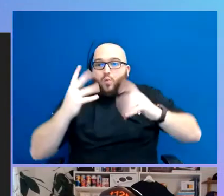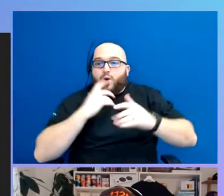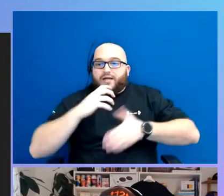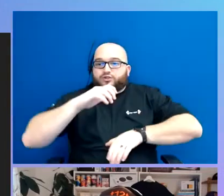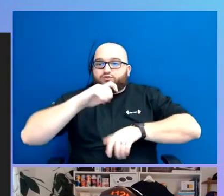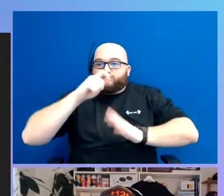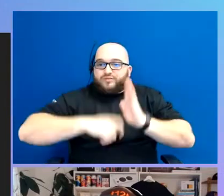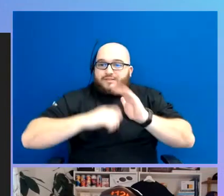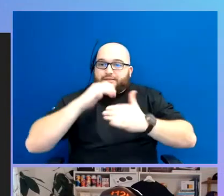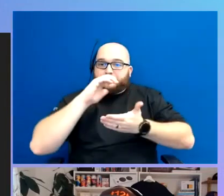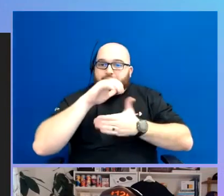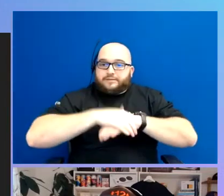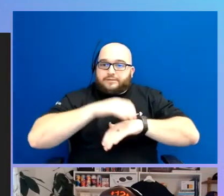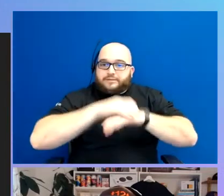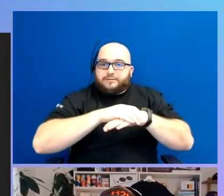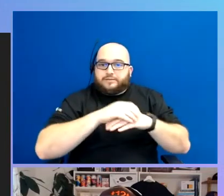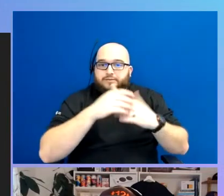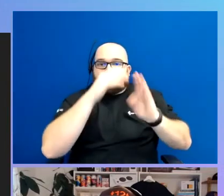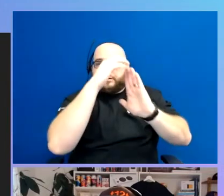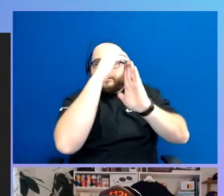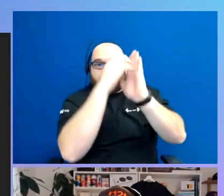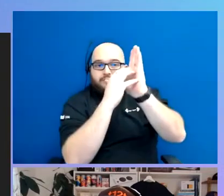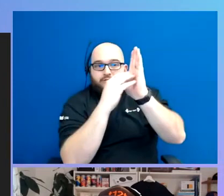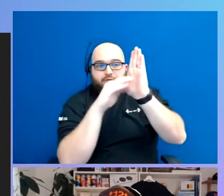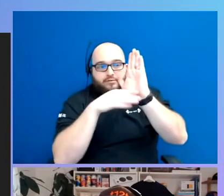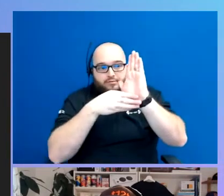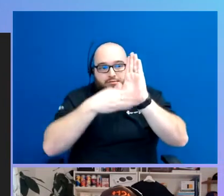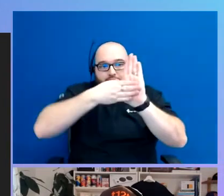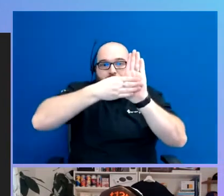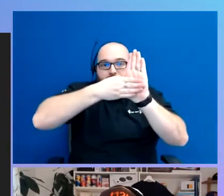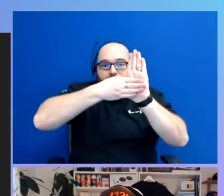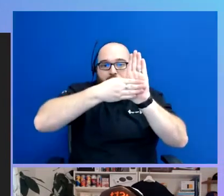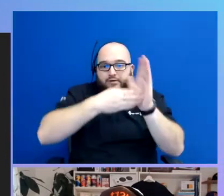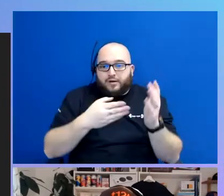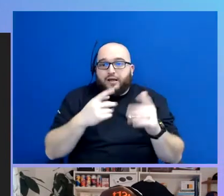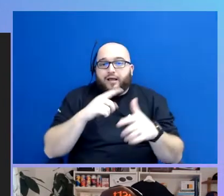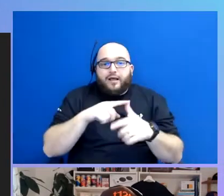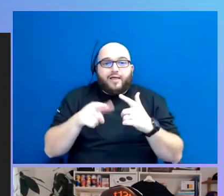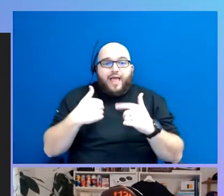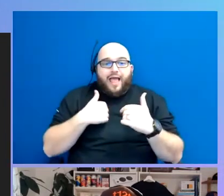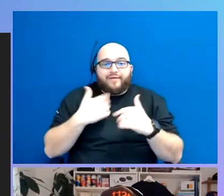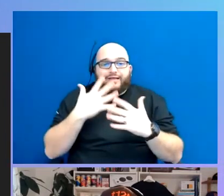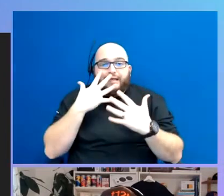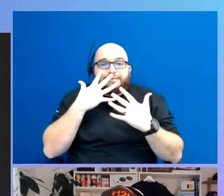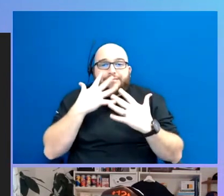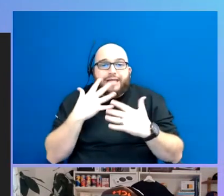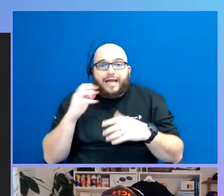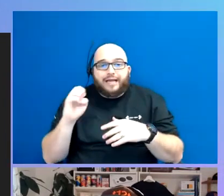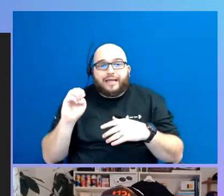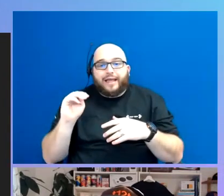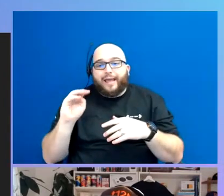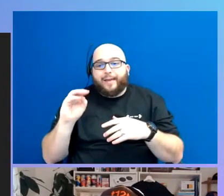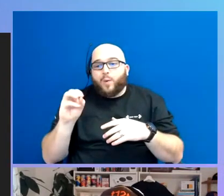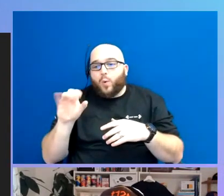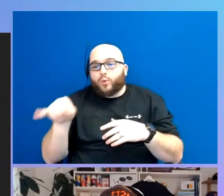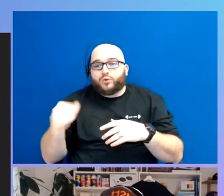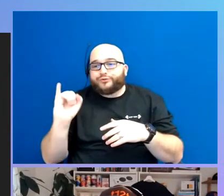also like a sad emoji, which is kind of fun in this